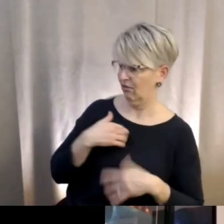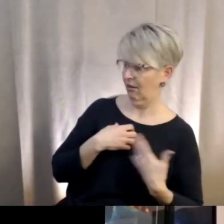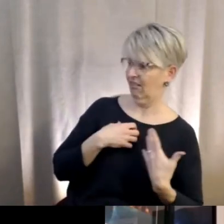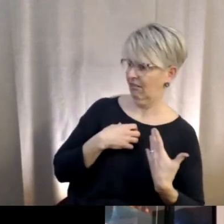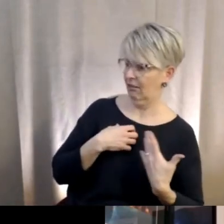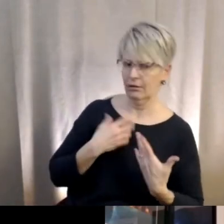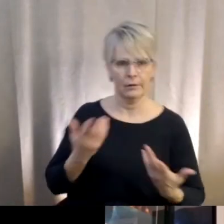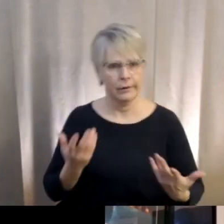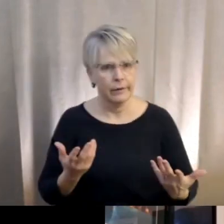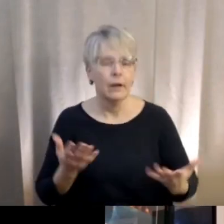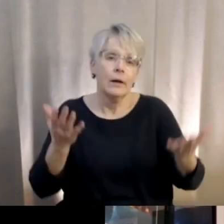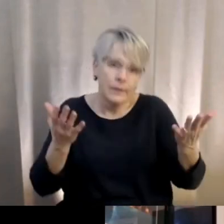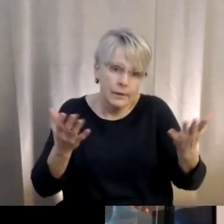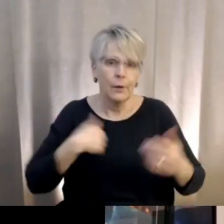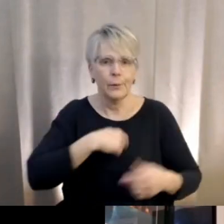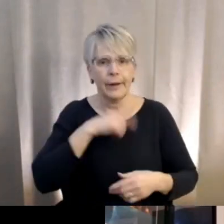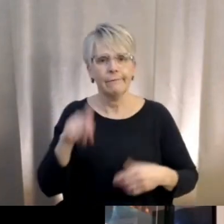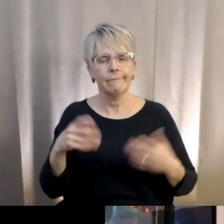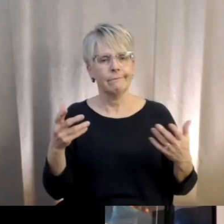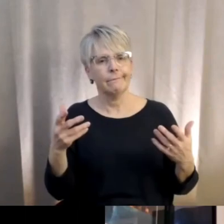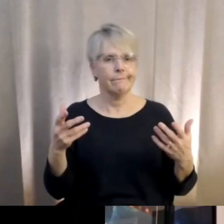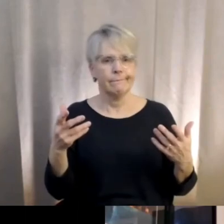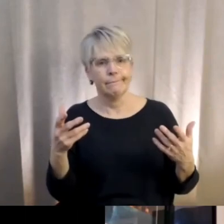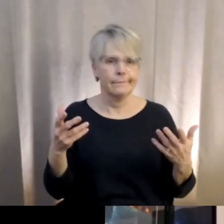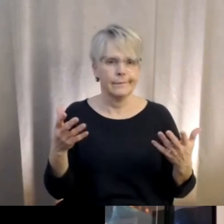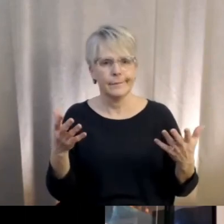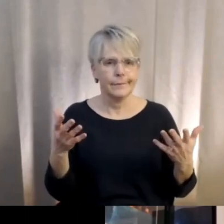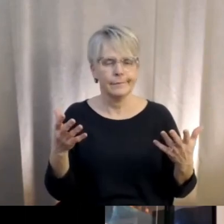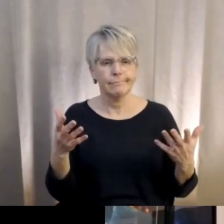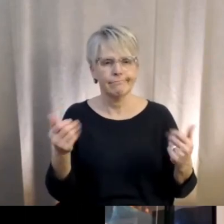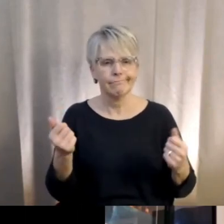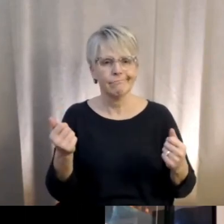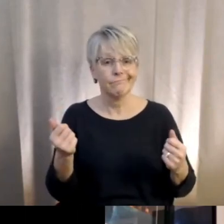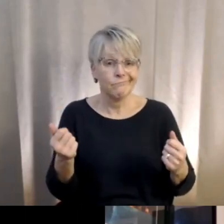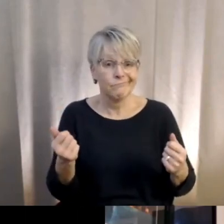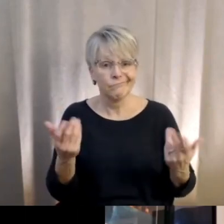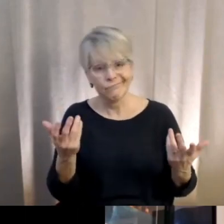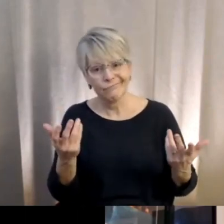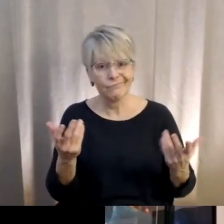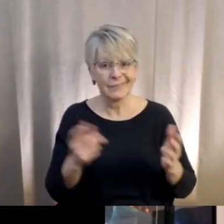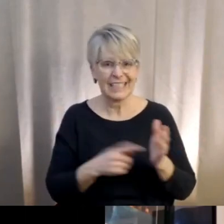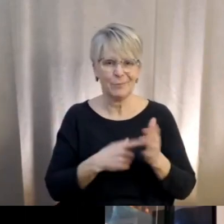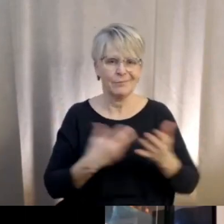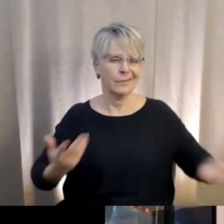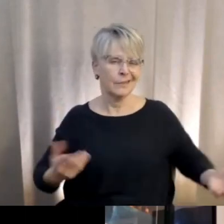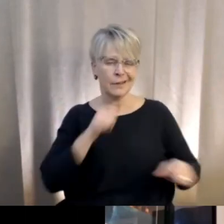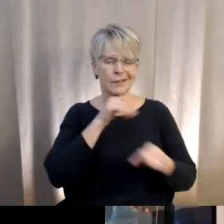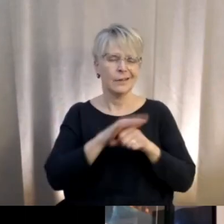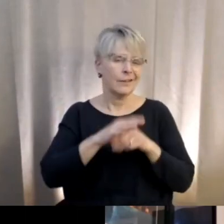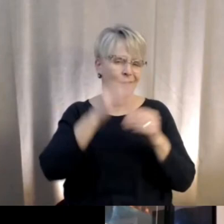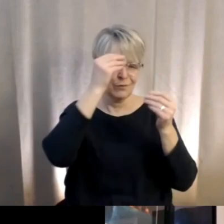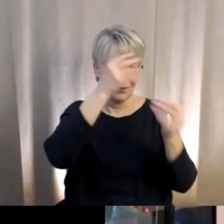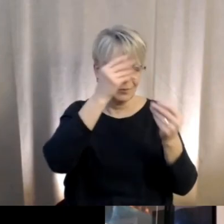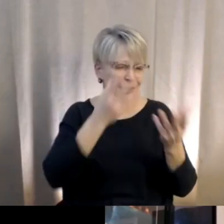like, okay, well, we have to like, I mean, there's just, I think sometimes a lack of information in